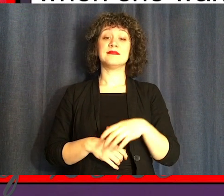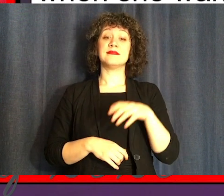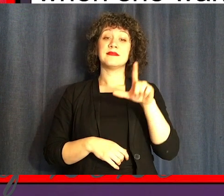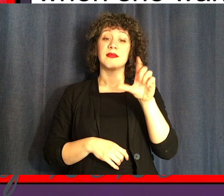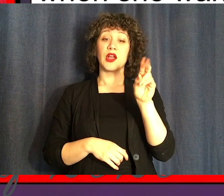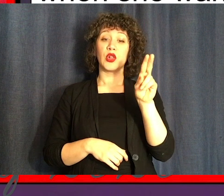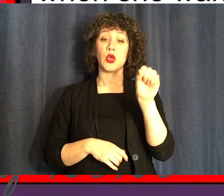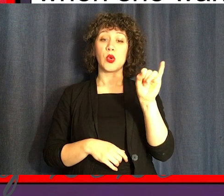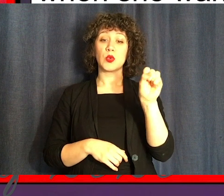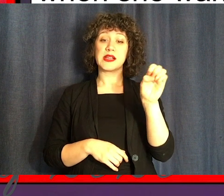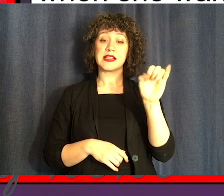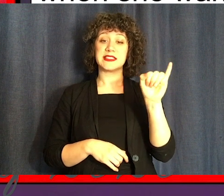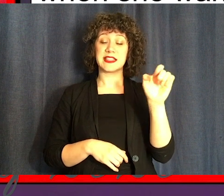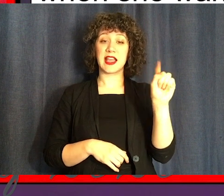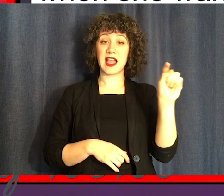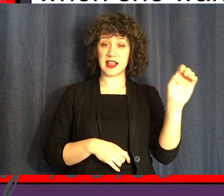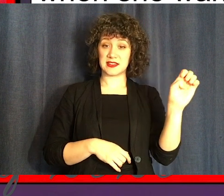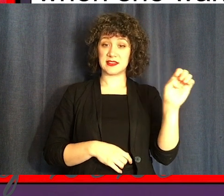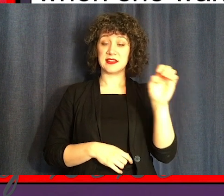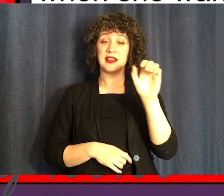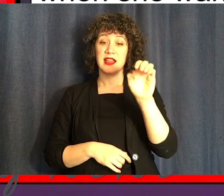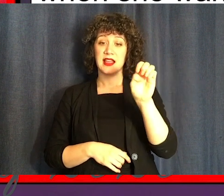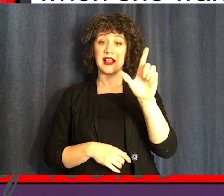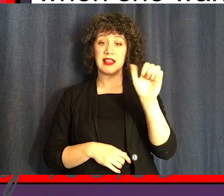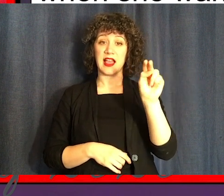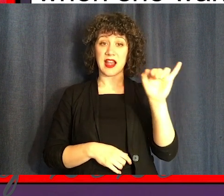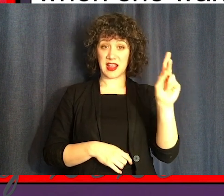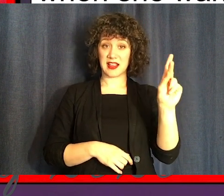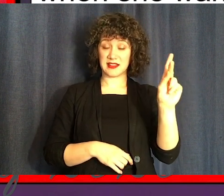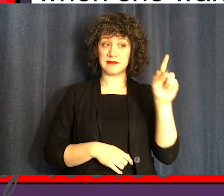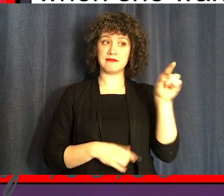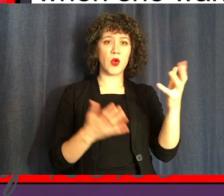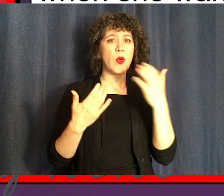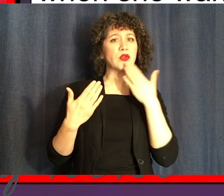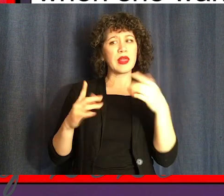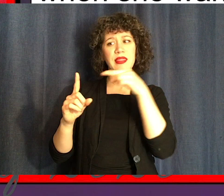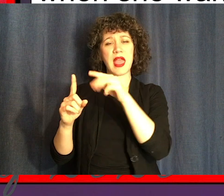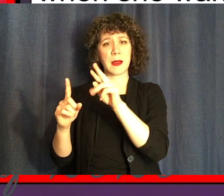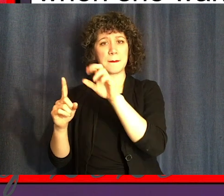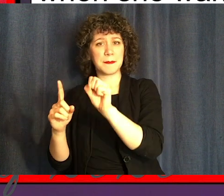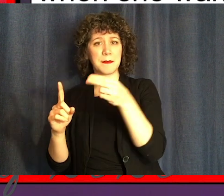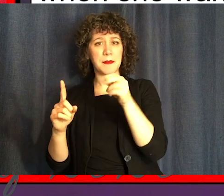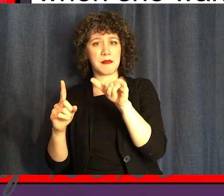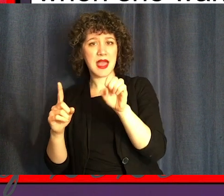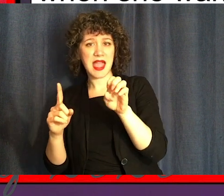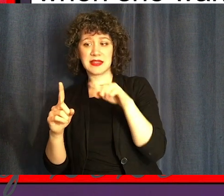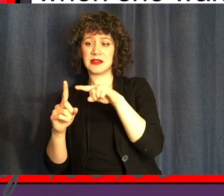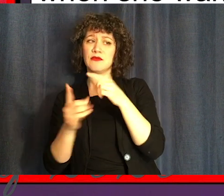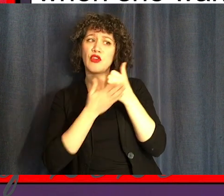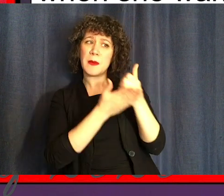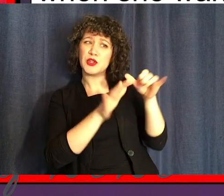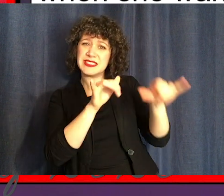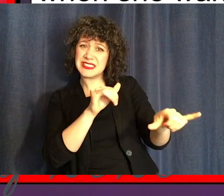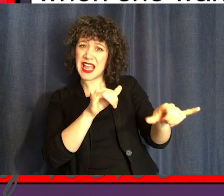Louisiette Ilonic. Louisiette would like to thank Mrs. Hayes for helping her stay in class when she wanted